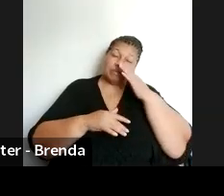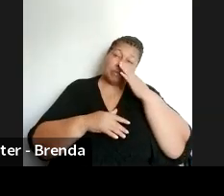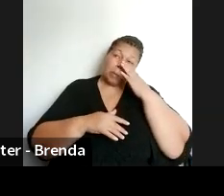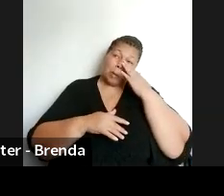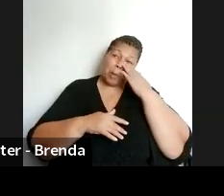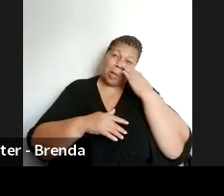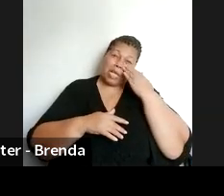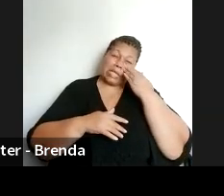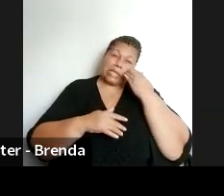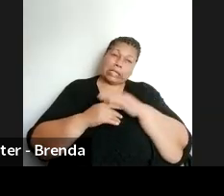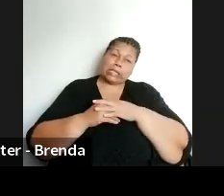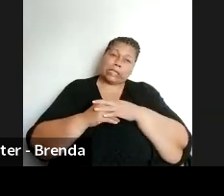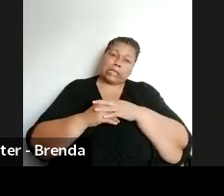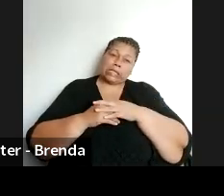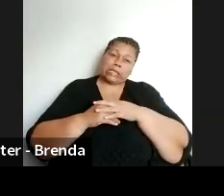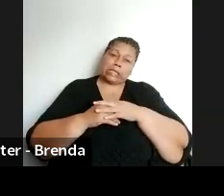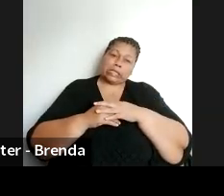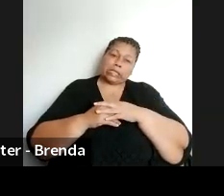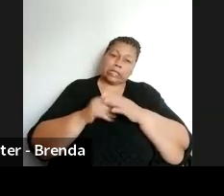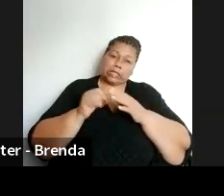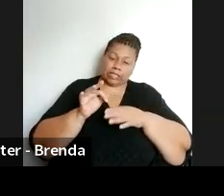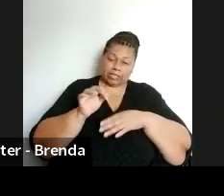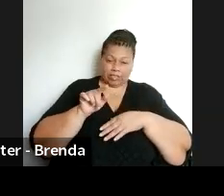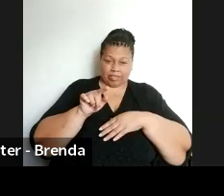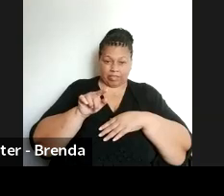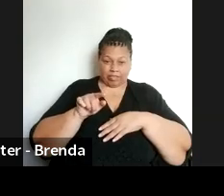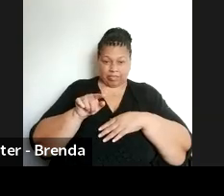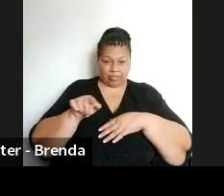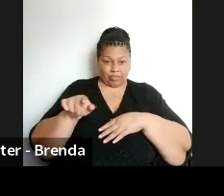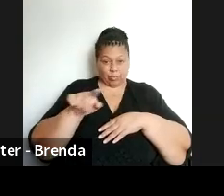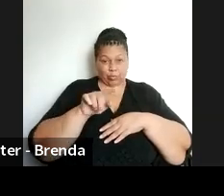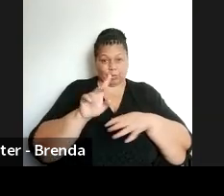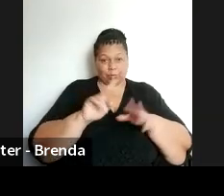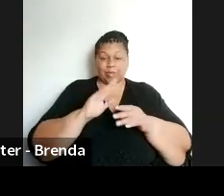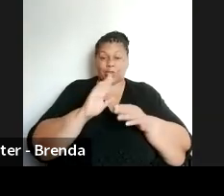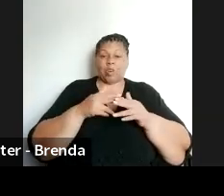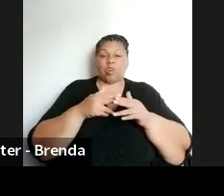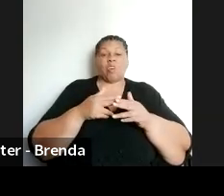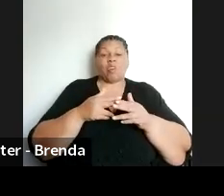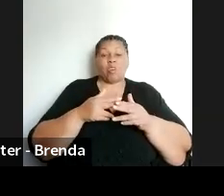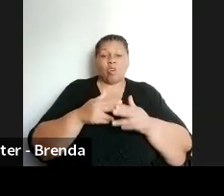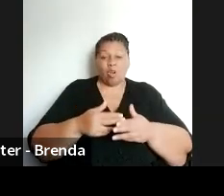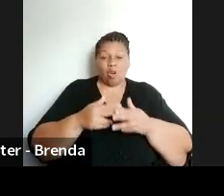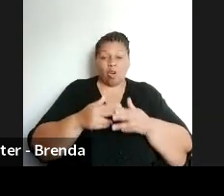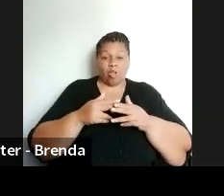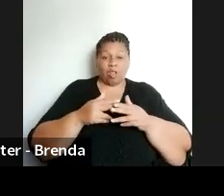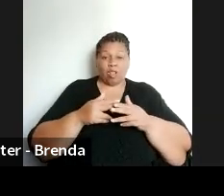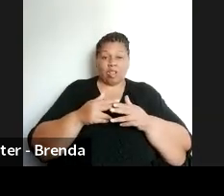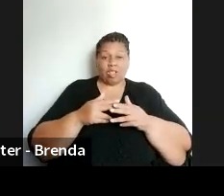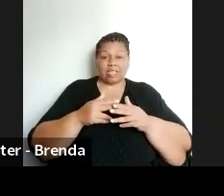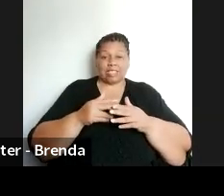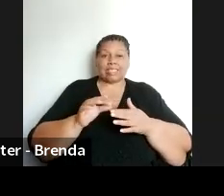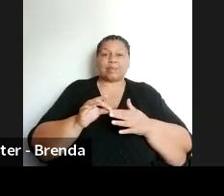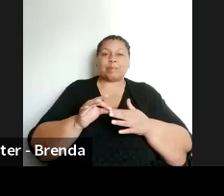if you people are gonna call the classrooms special ed